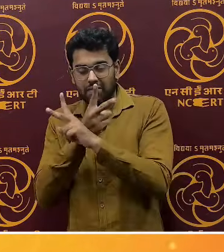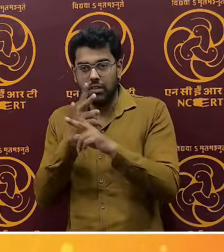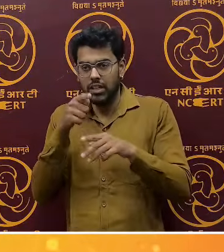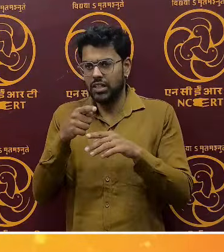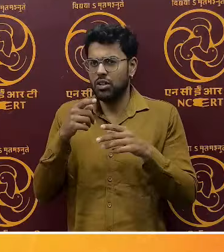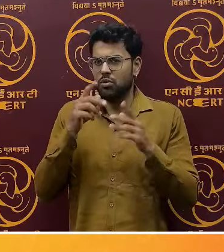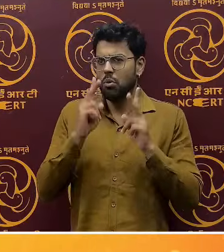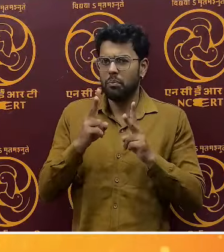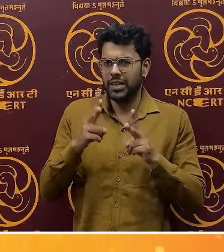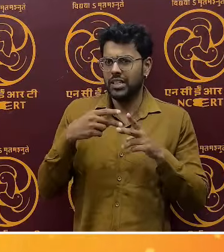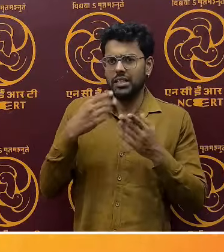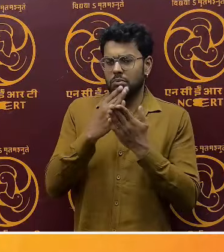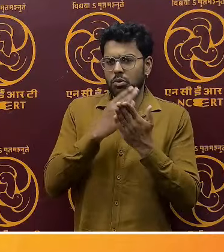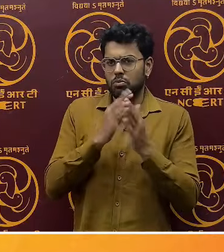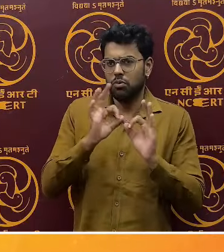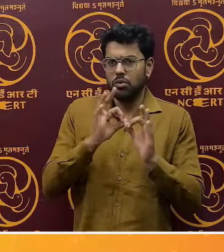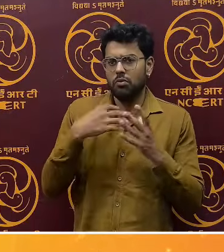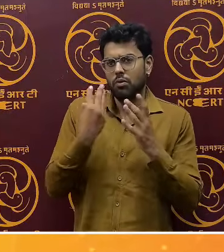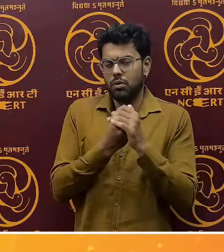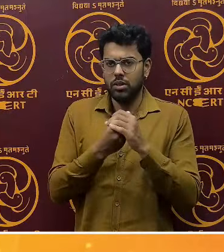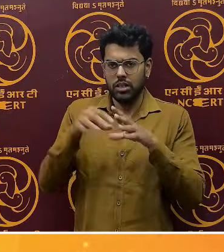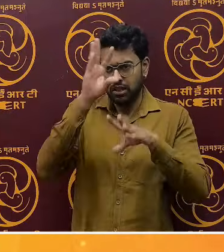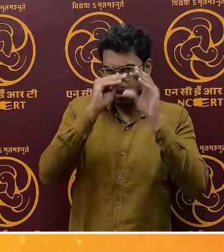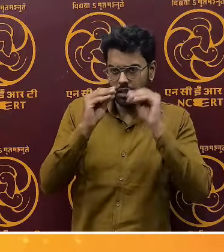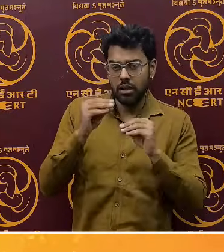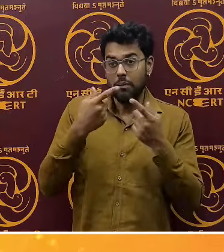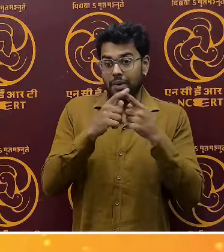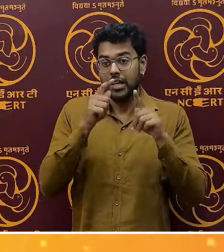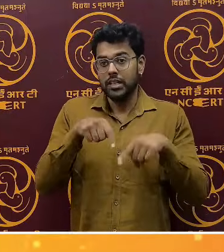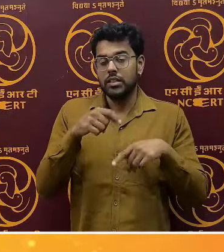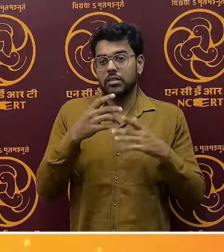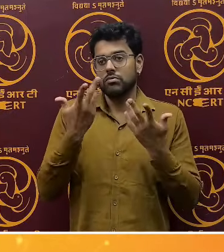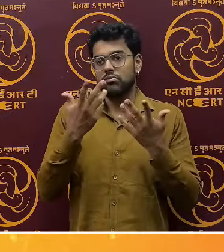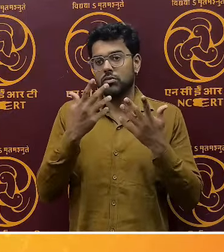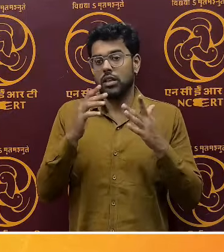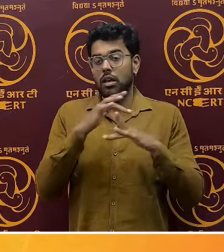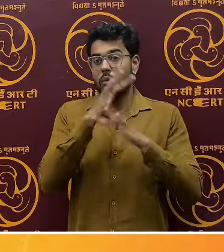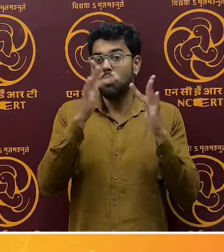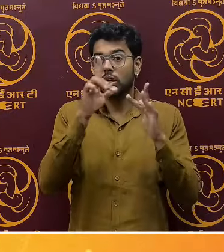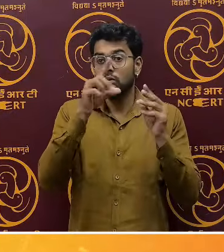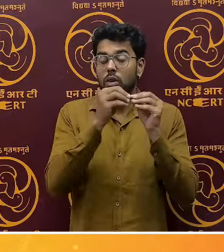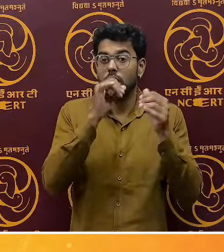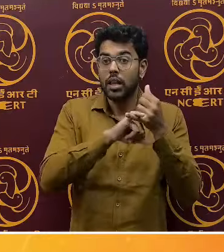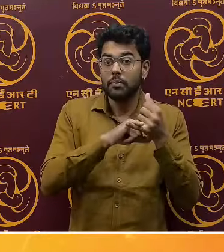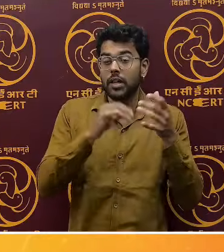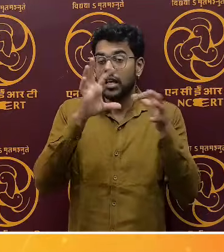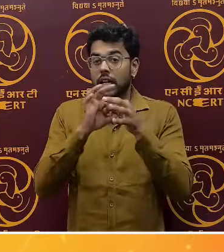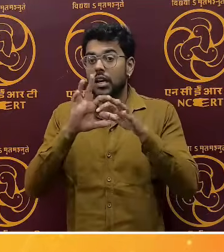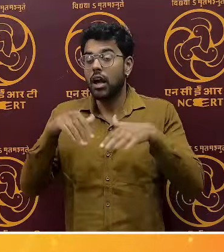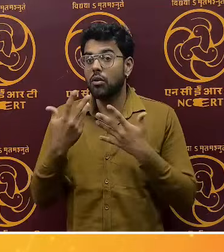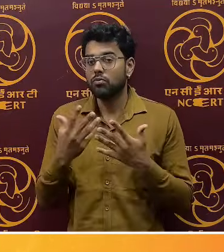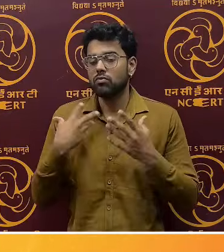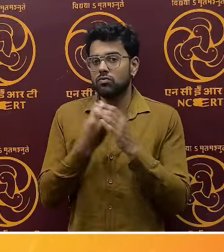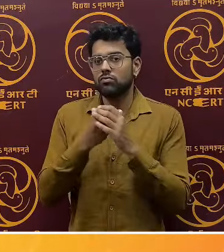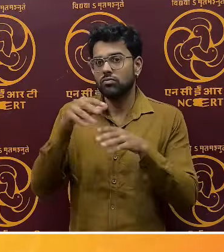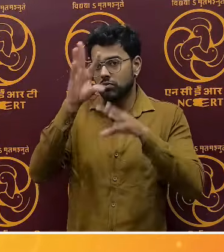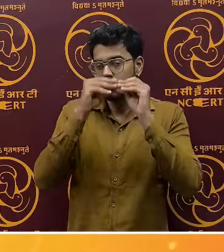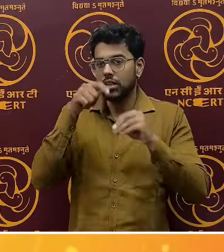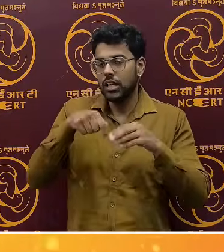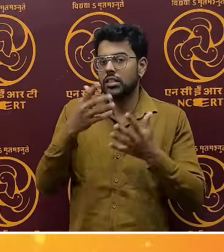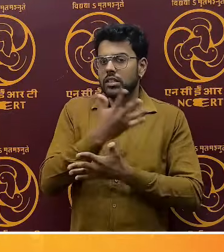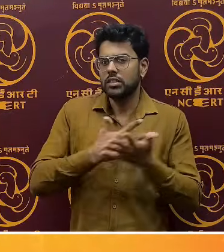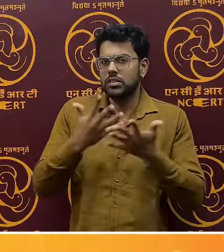not a usual one, where we learned about the virtual labs or the virtual lab vertical through Diksha portal. What we are going to discuss in